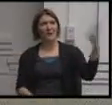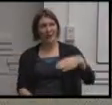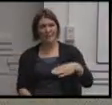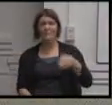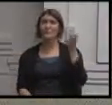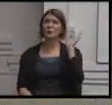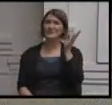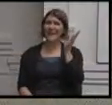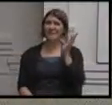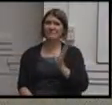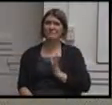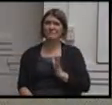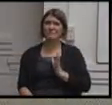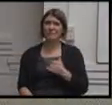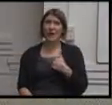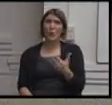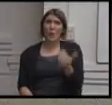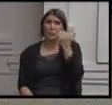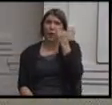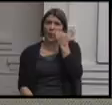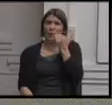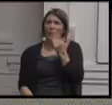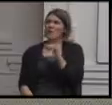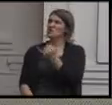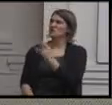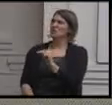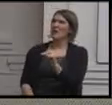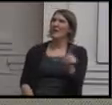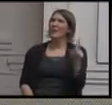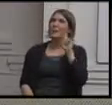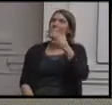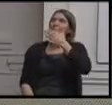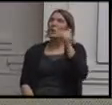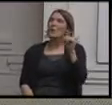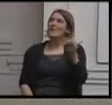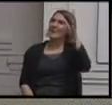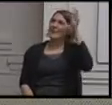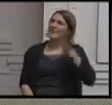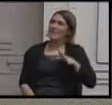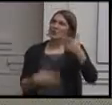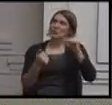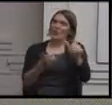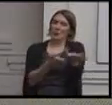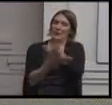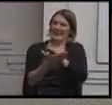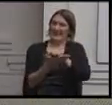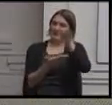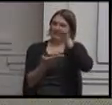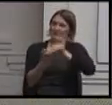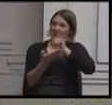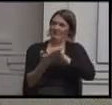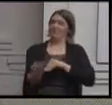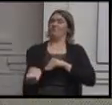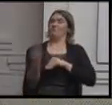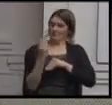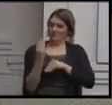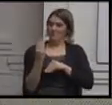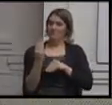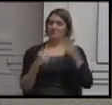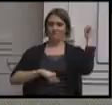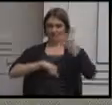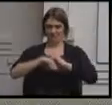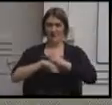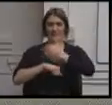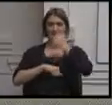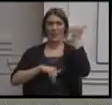present. And that's why I want to hear it. well, wouldn't it be better if he tried to get it a little bit more concrete and then send us, an email